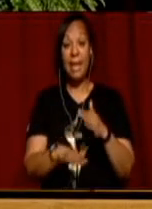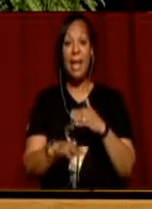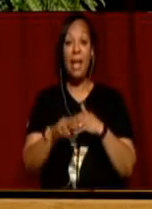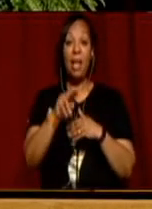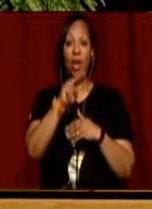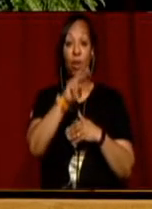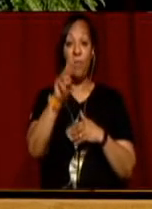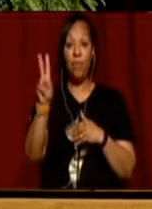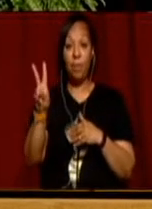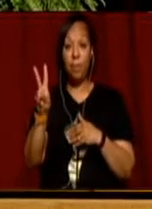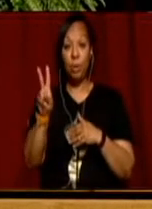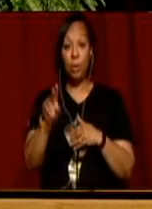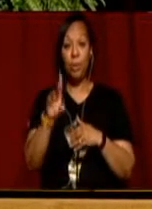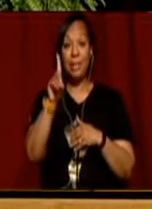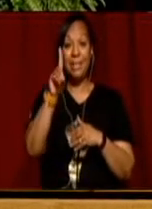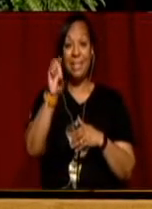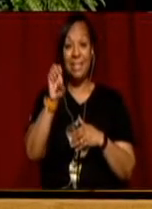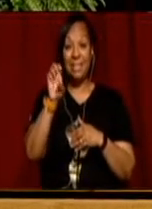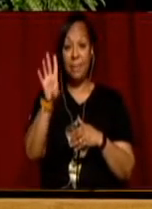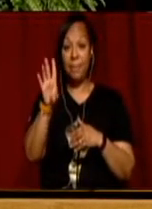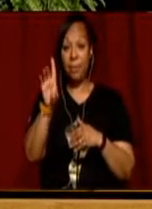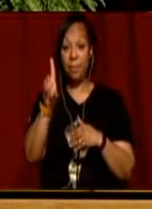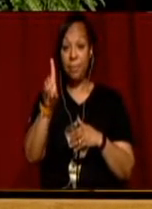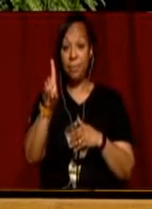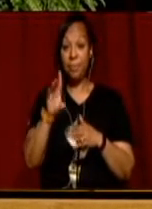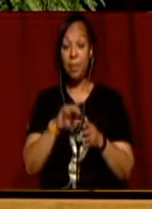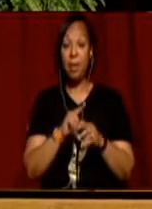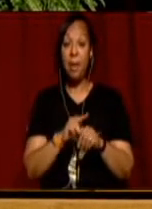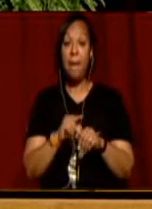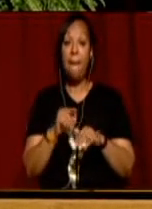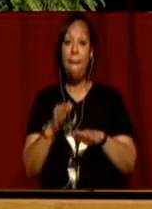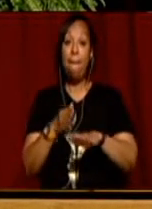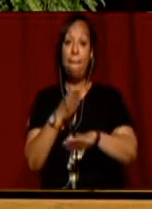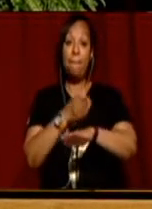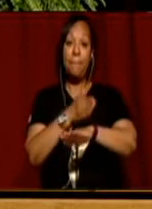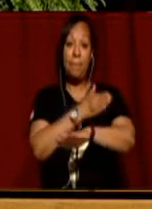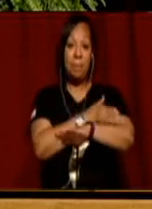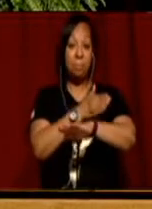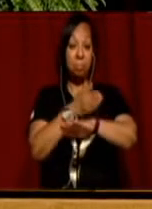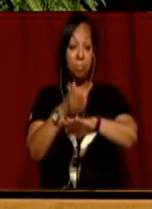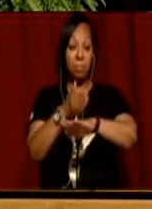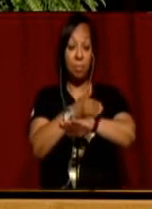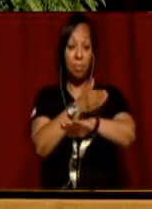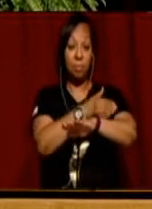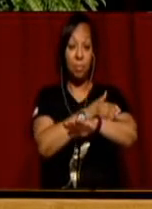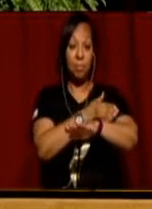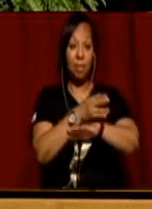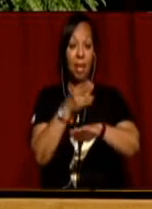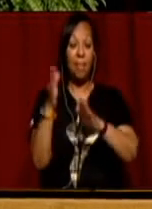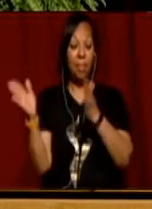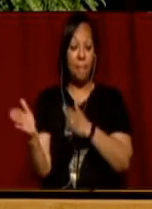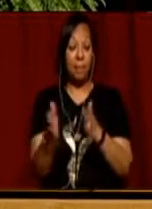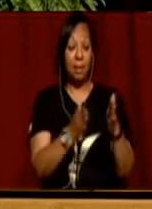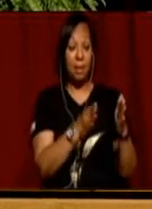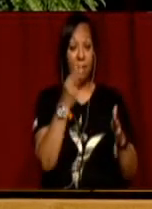November or December, see another uptick. And the magnitude of it is to be determined, but the modeling that I've seen, all the modeling I've